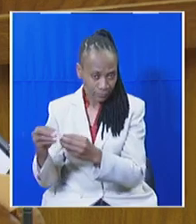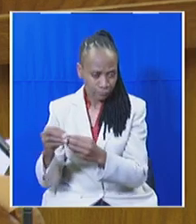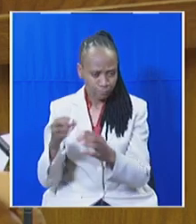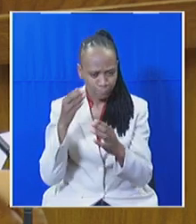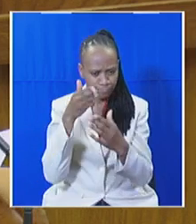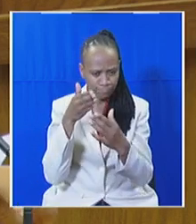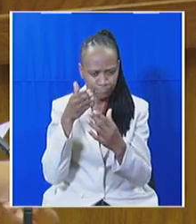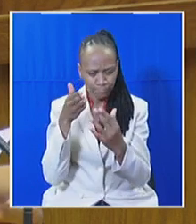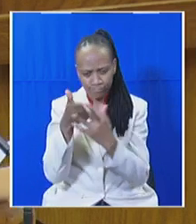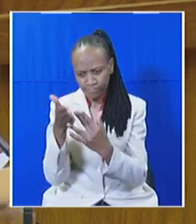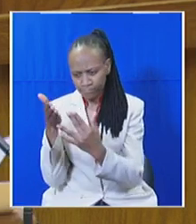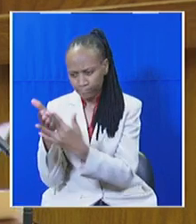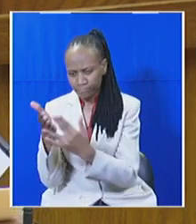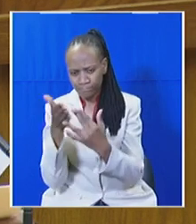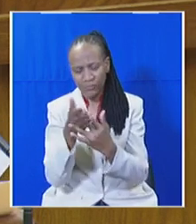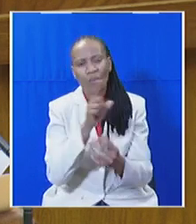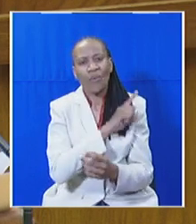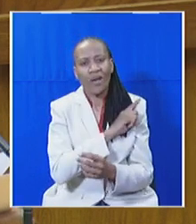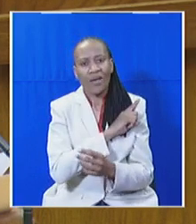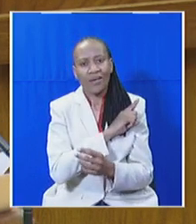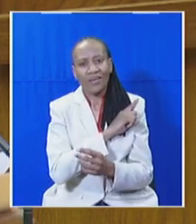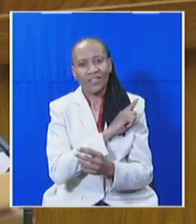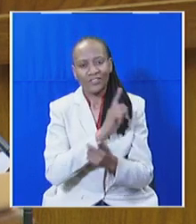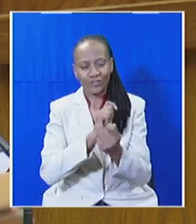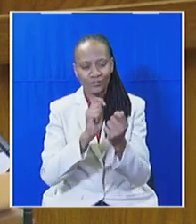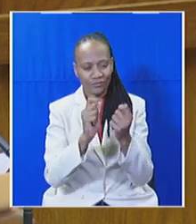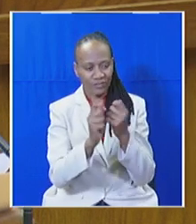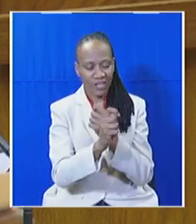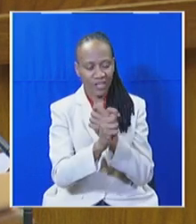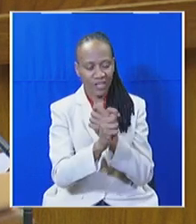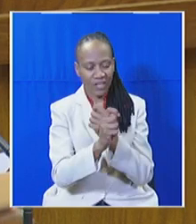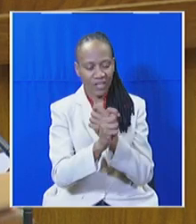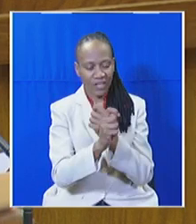boost, and diversify the economy, which are